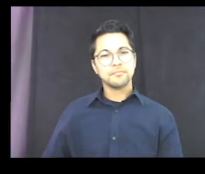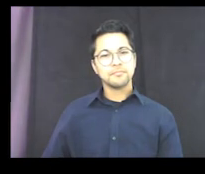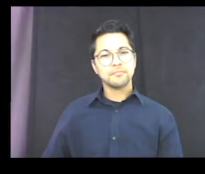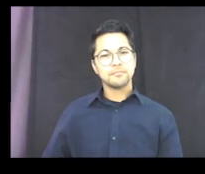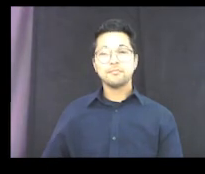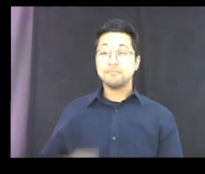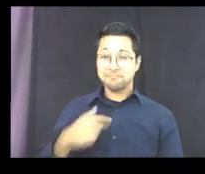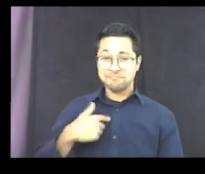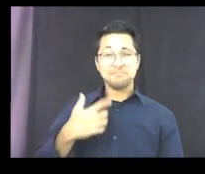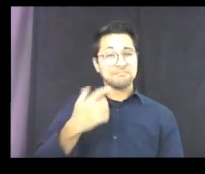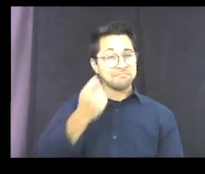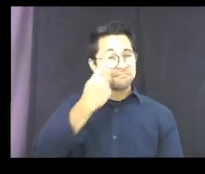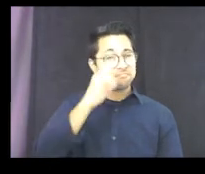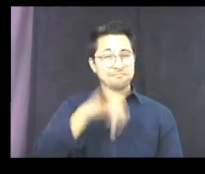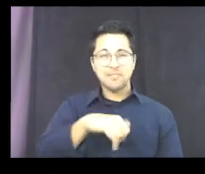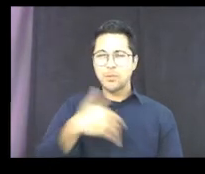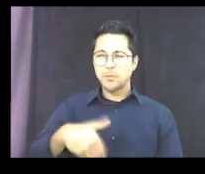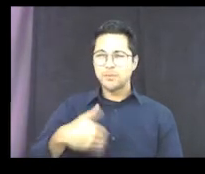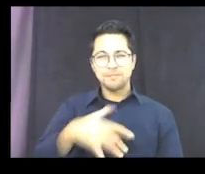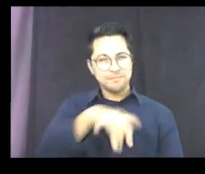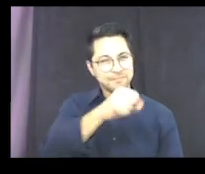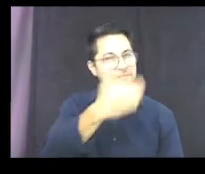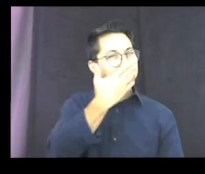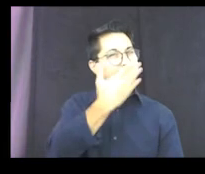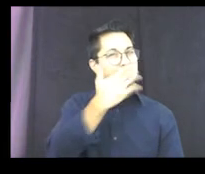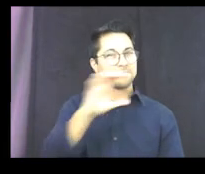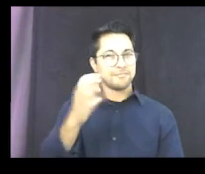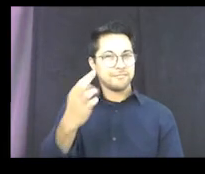I got that. Yes. Thank you, Chris.